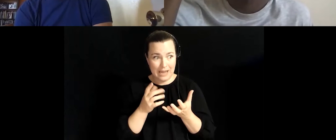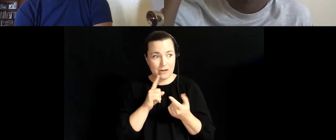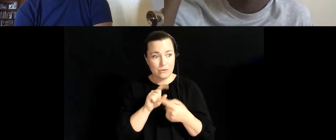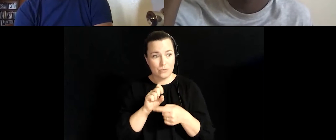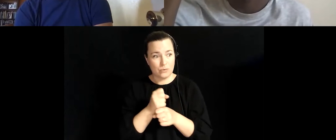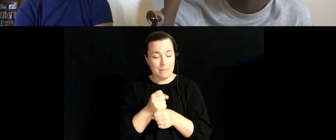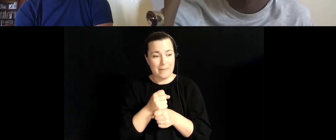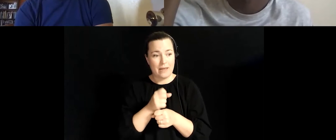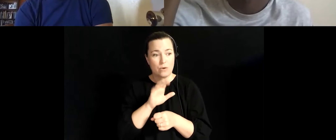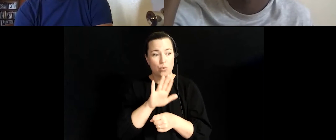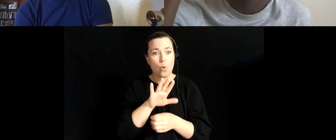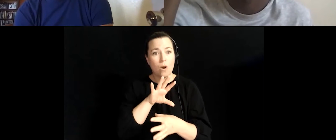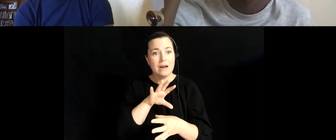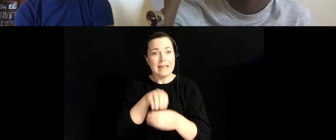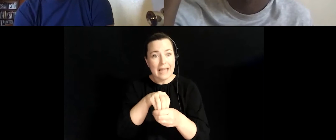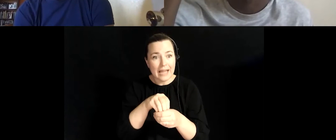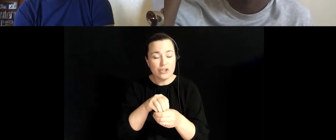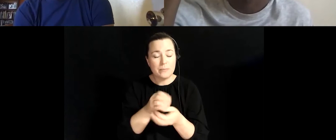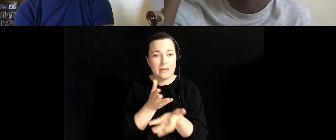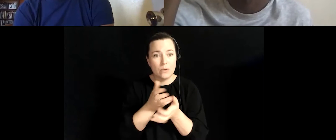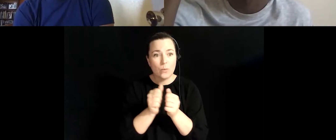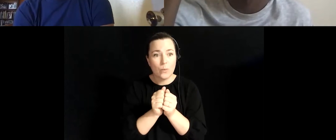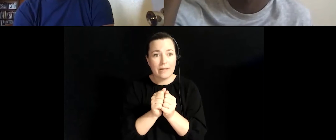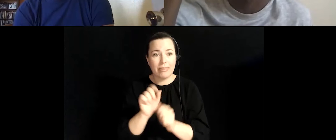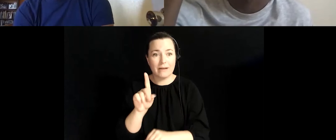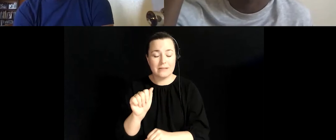with a disabled person